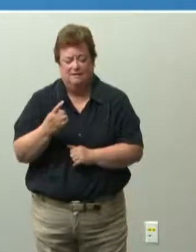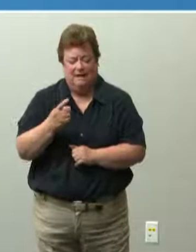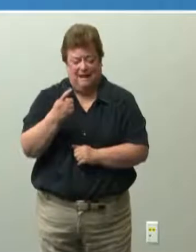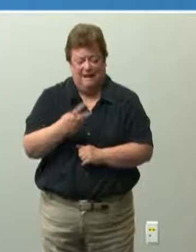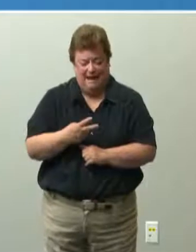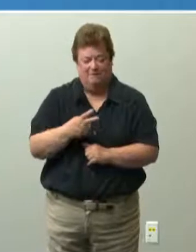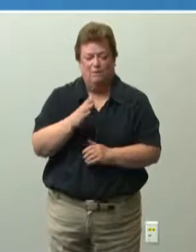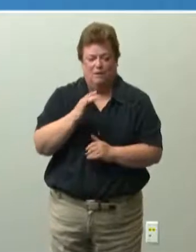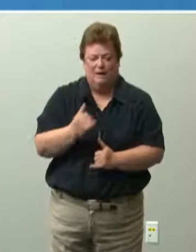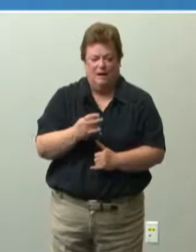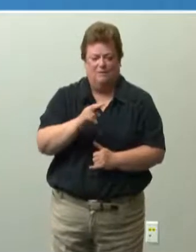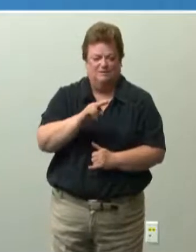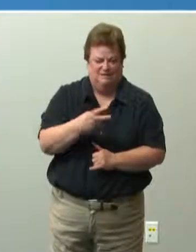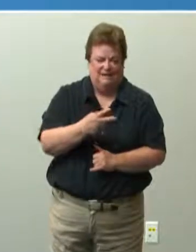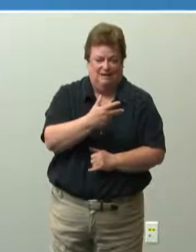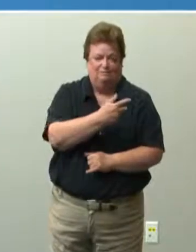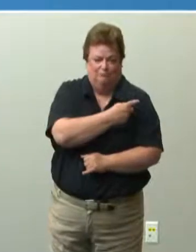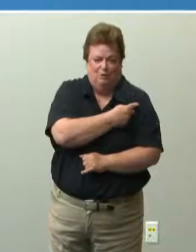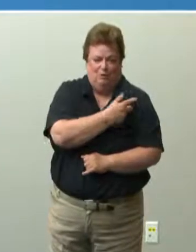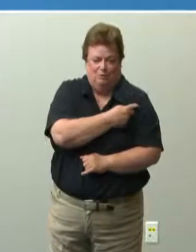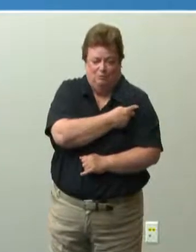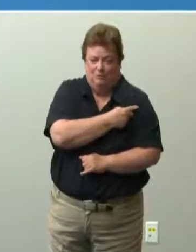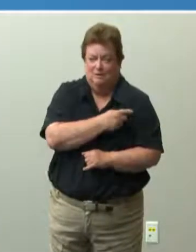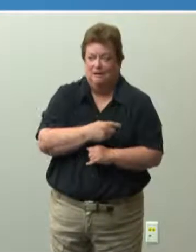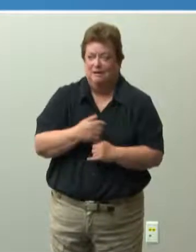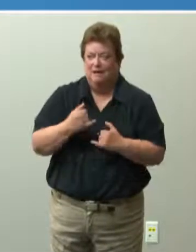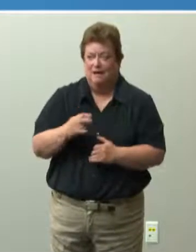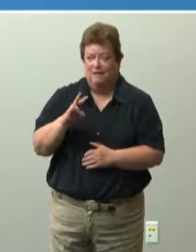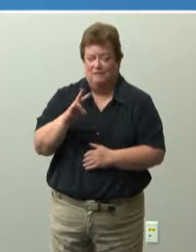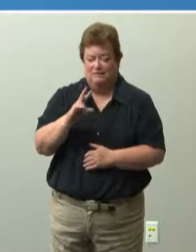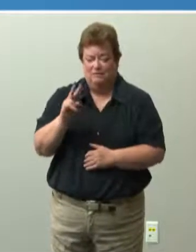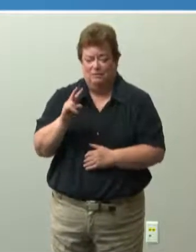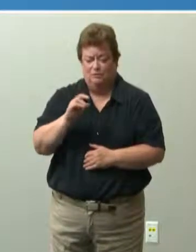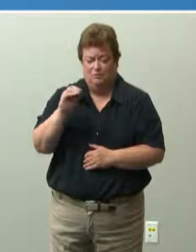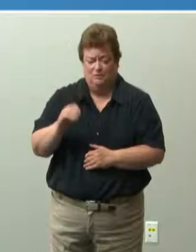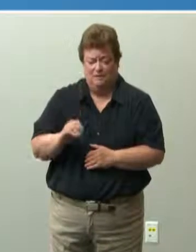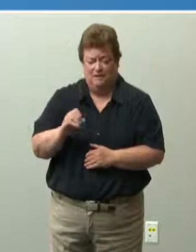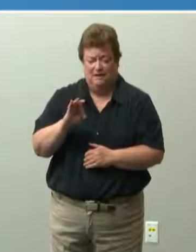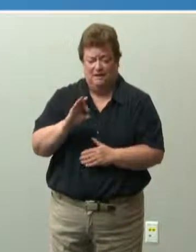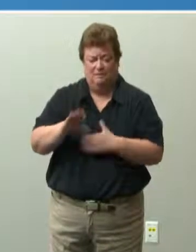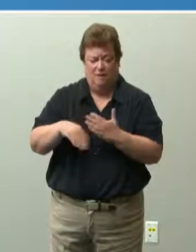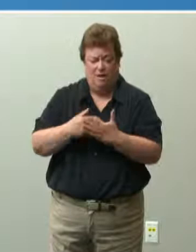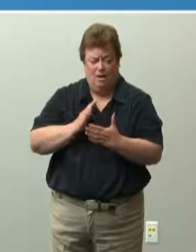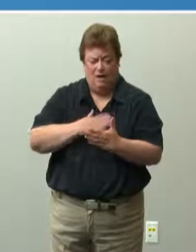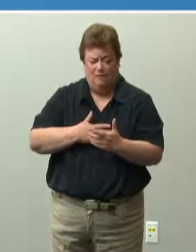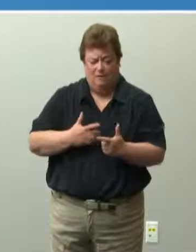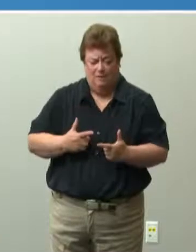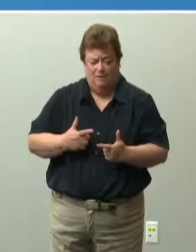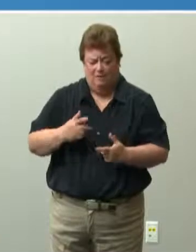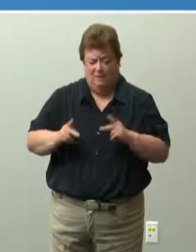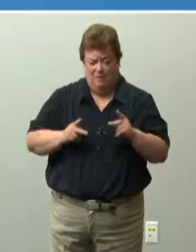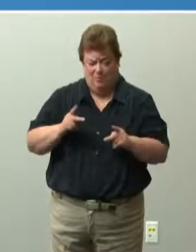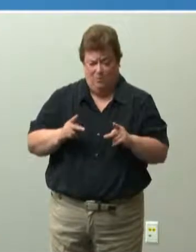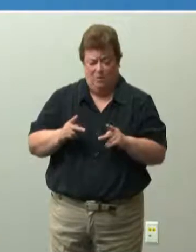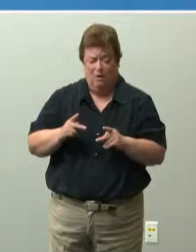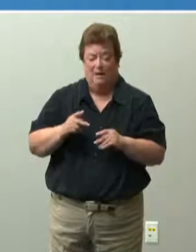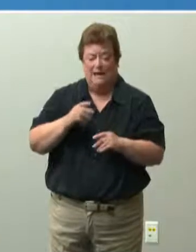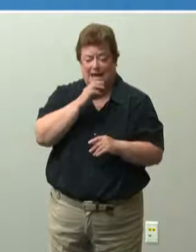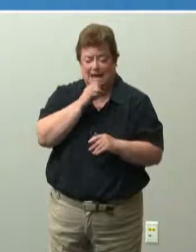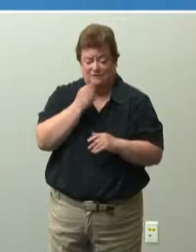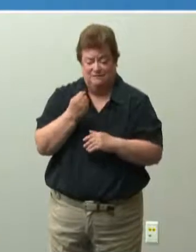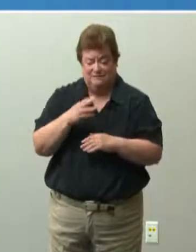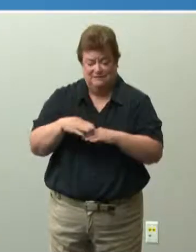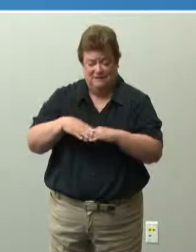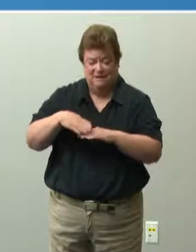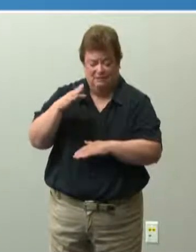second doses. Now more than 72% of our residents aged 16 and up are fully